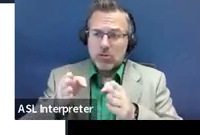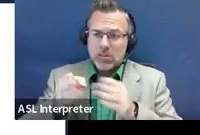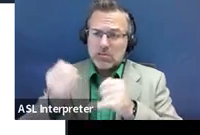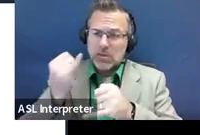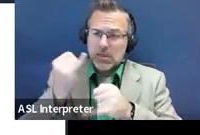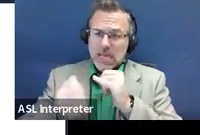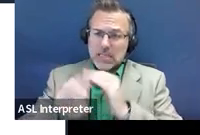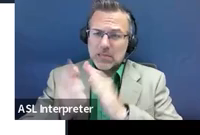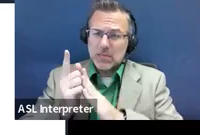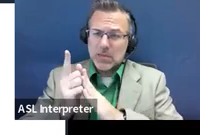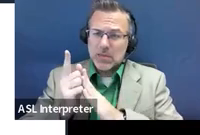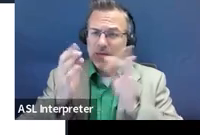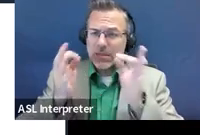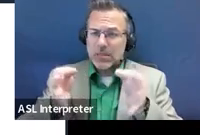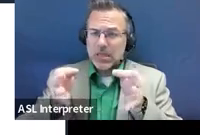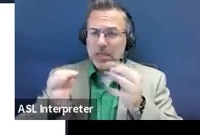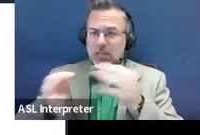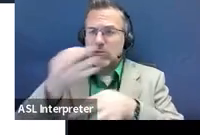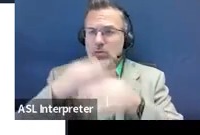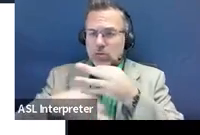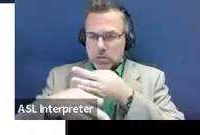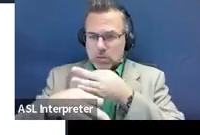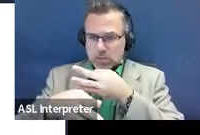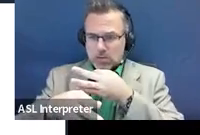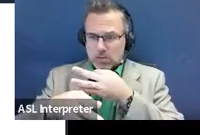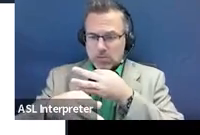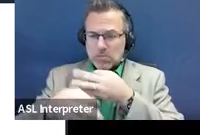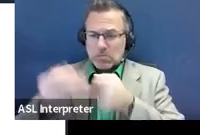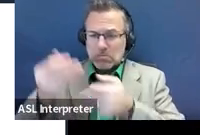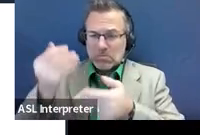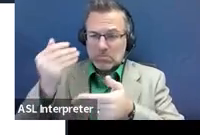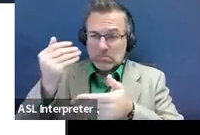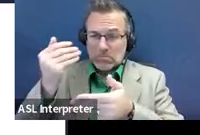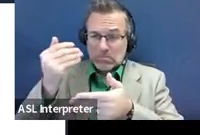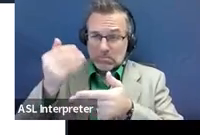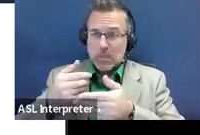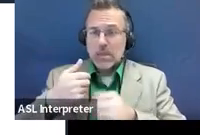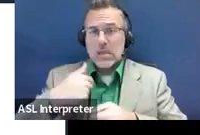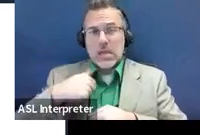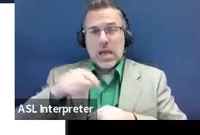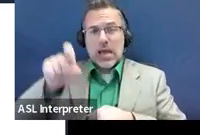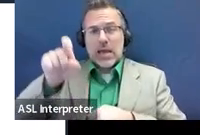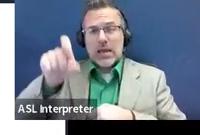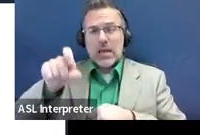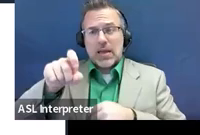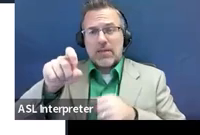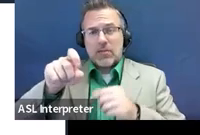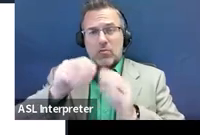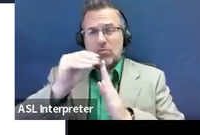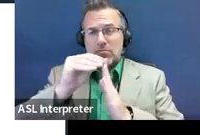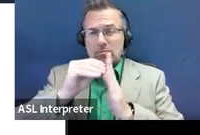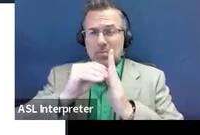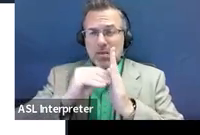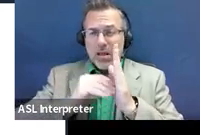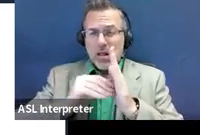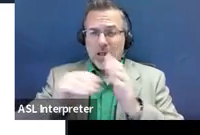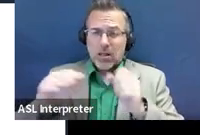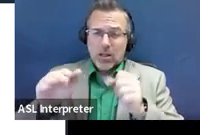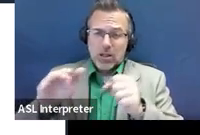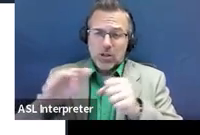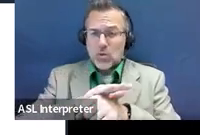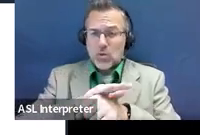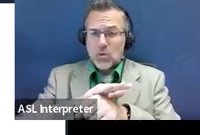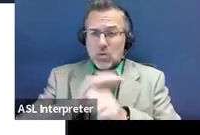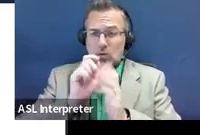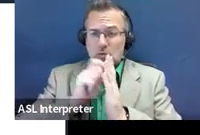different admin to lead the meeting, do I have to make a whole new advanced written notice? No. The okay. advanced